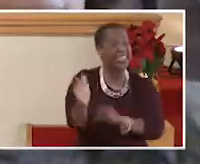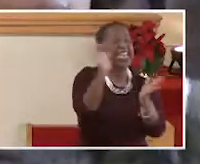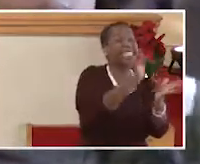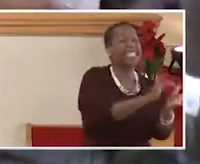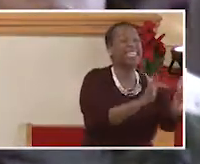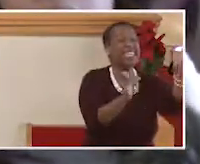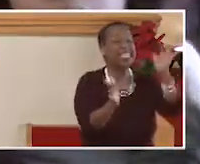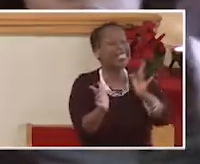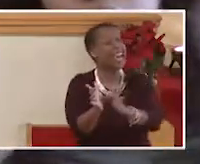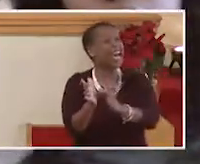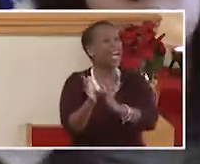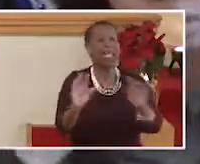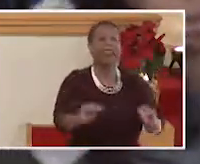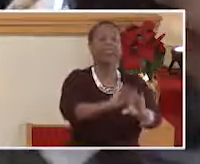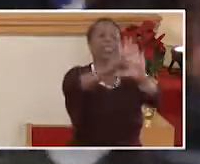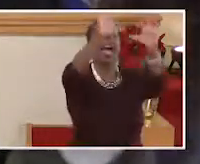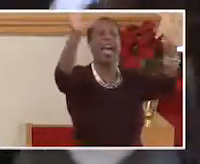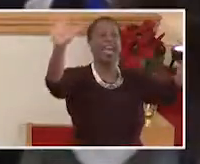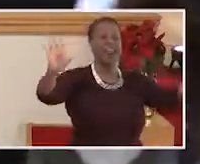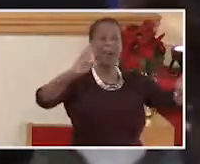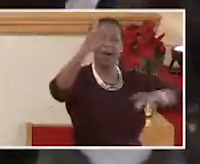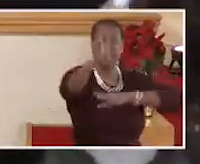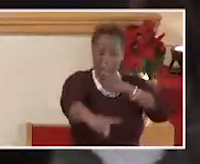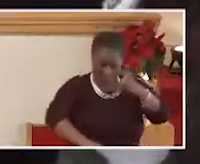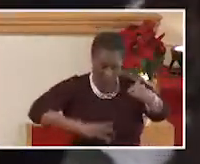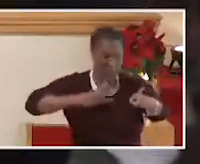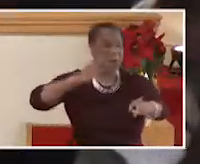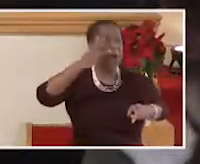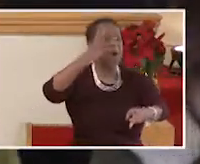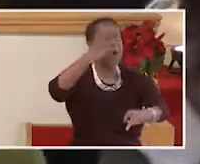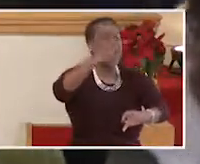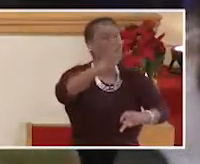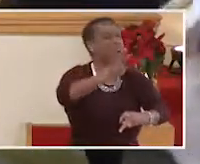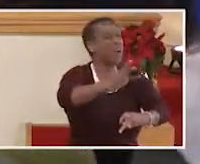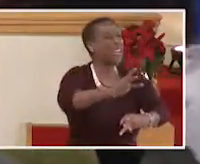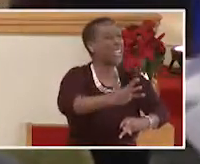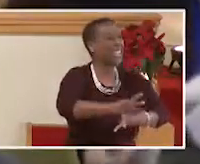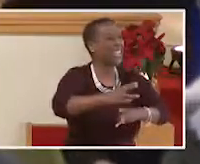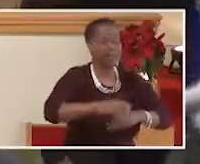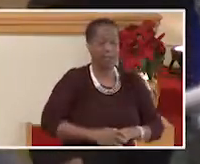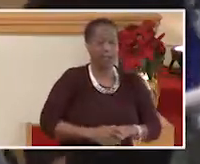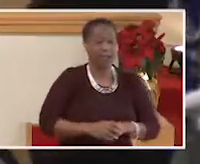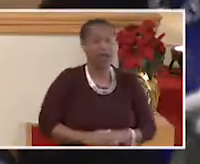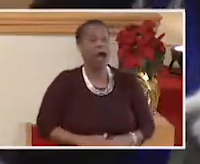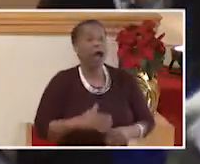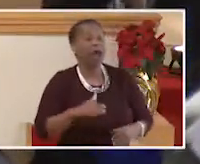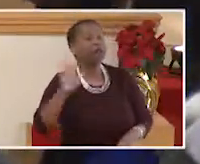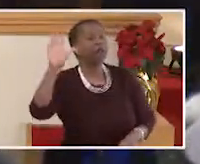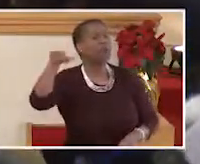Shine all around. Oh, Jesus. One line. Honk the hammer.